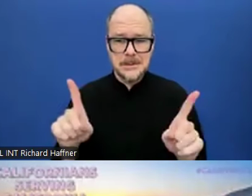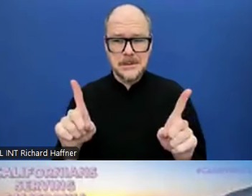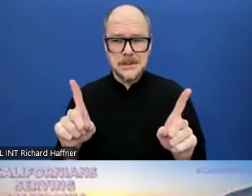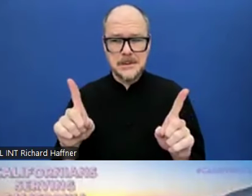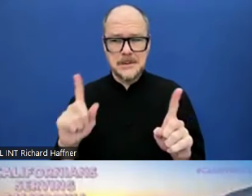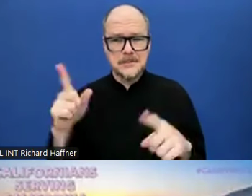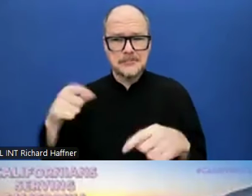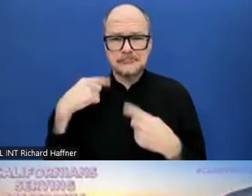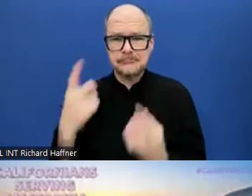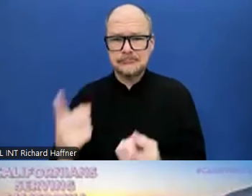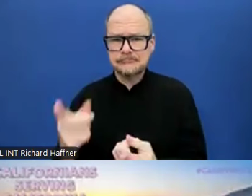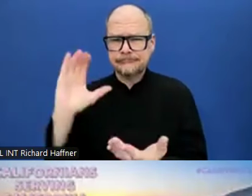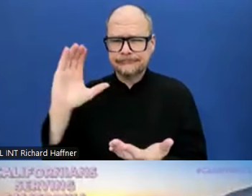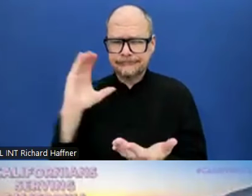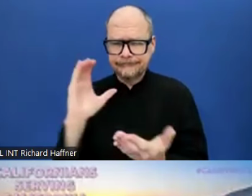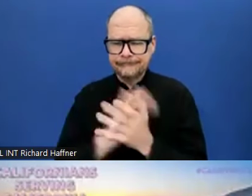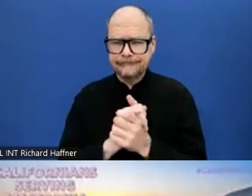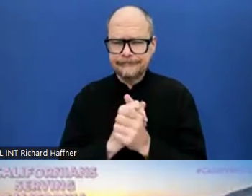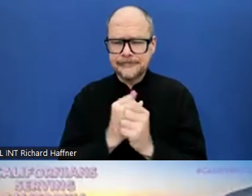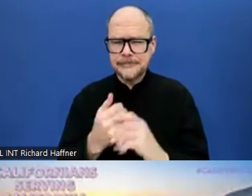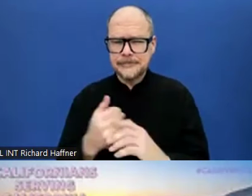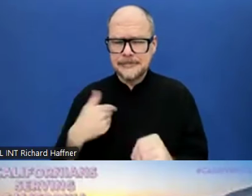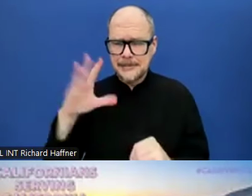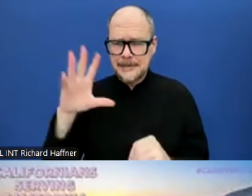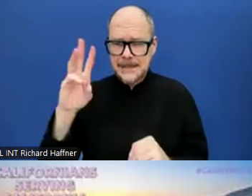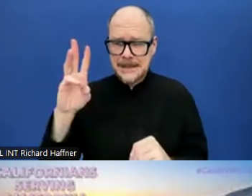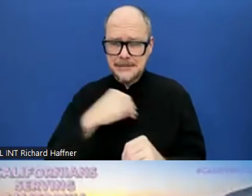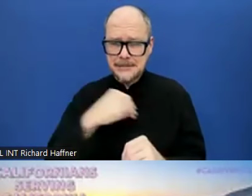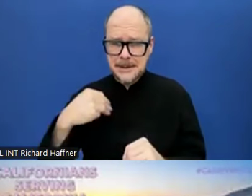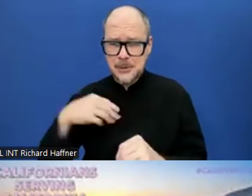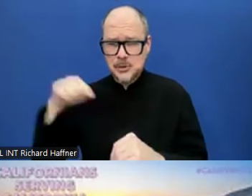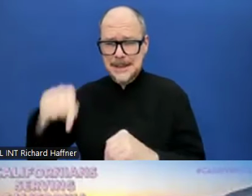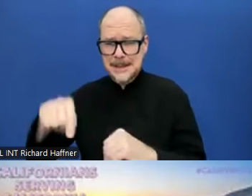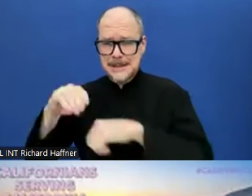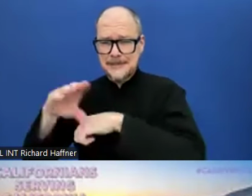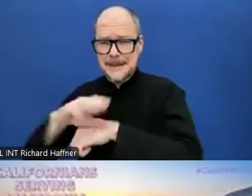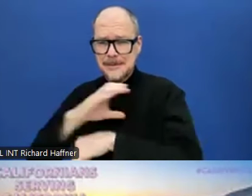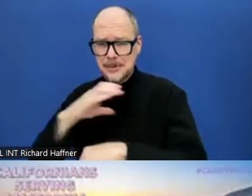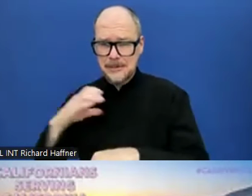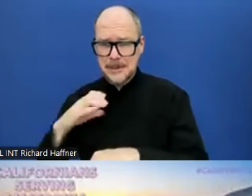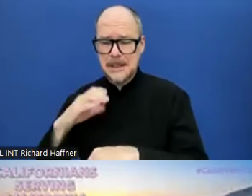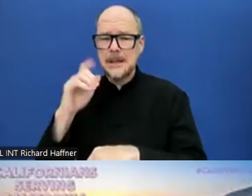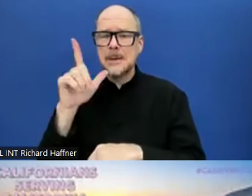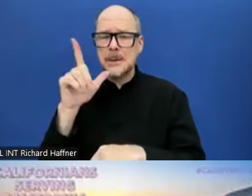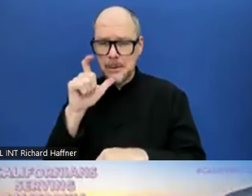hearing we have six members of the advisory committee